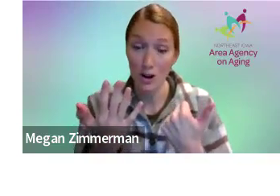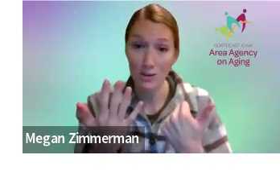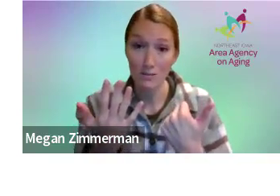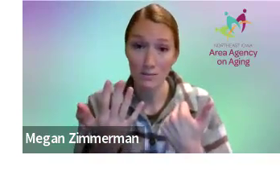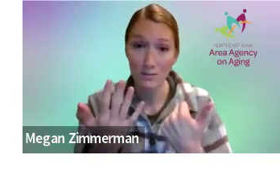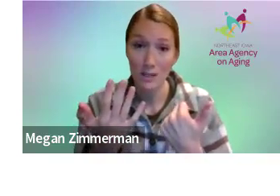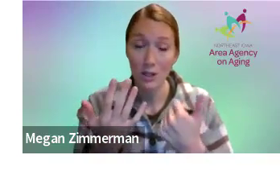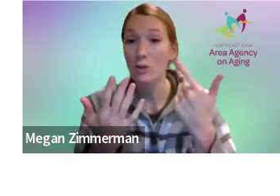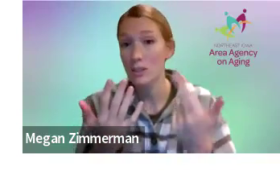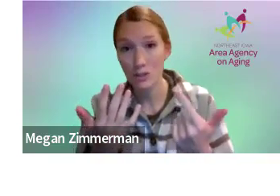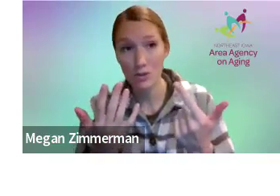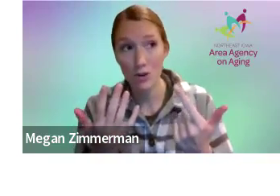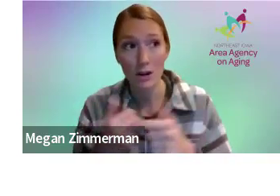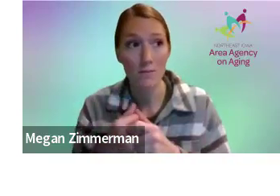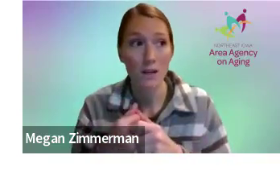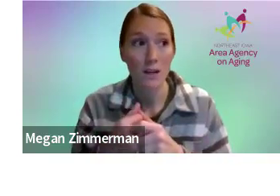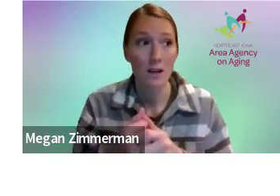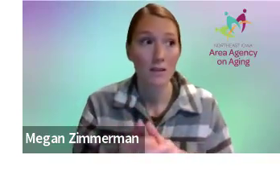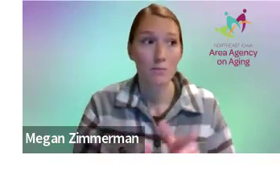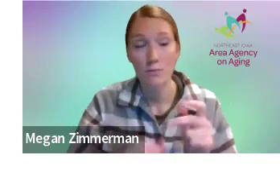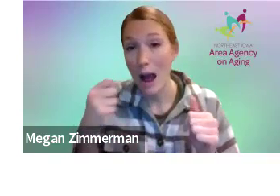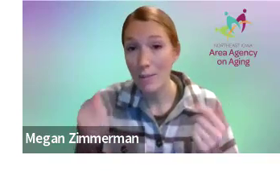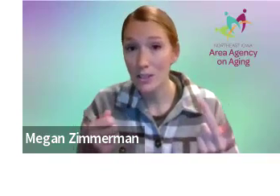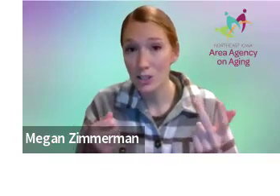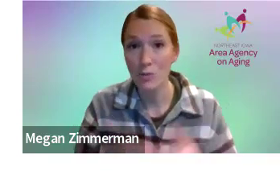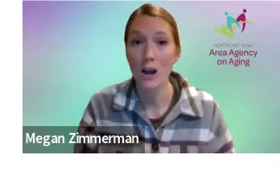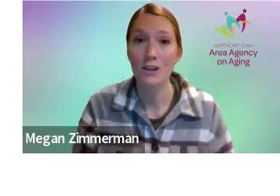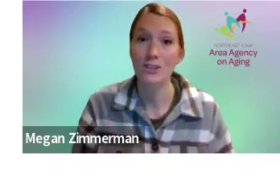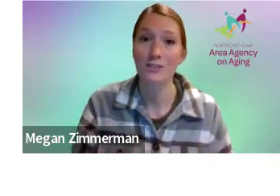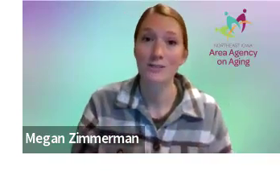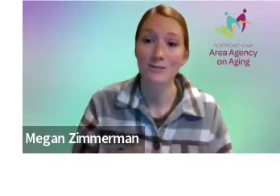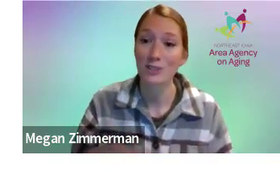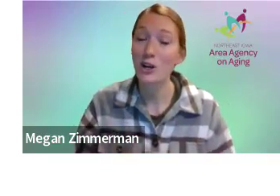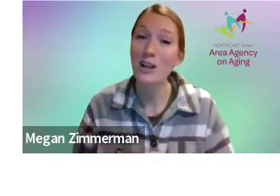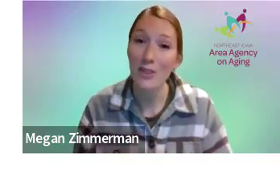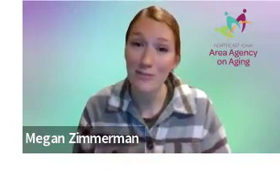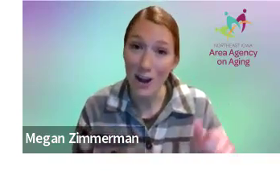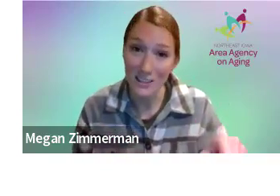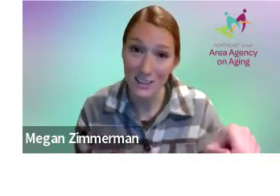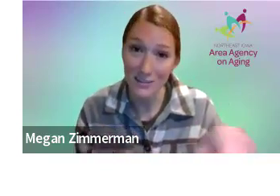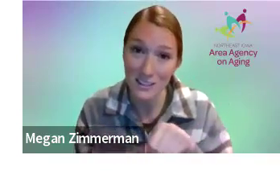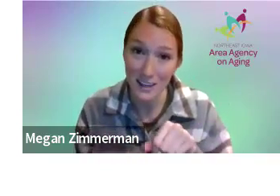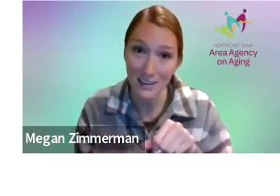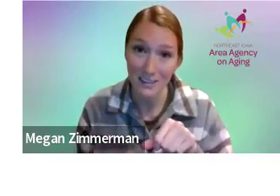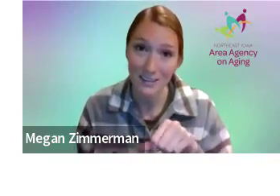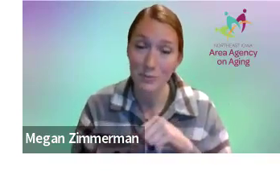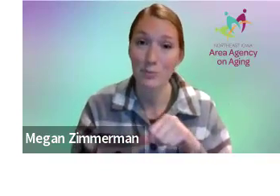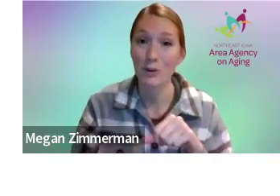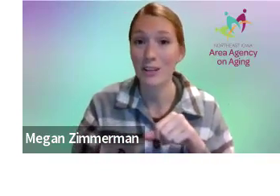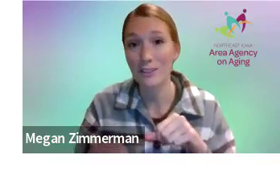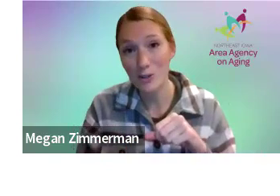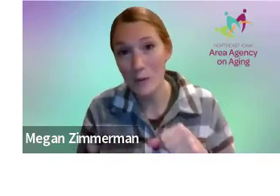opening a drawer, closing the drawer, grabbing the toothbrush, turning on the faucet of the